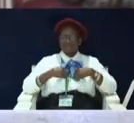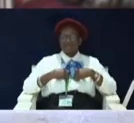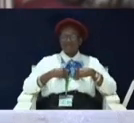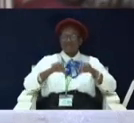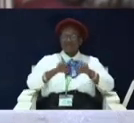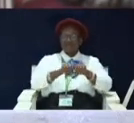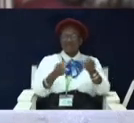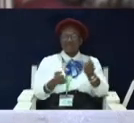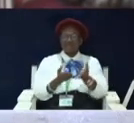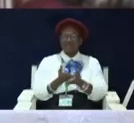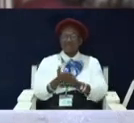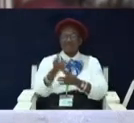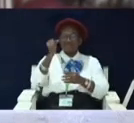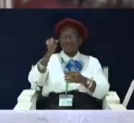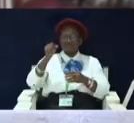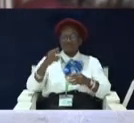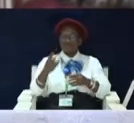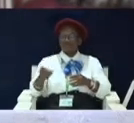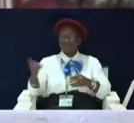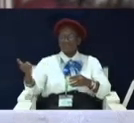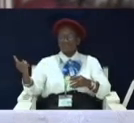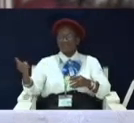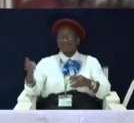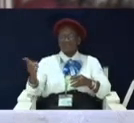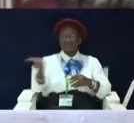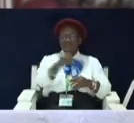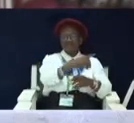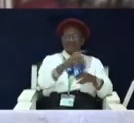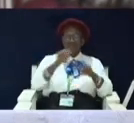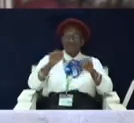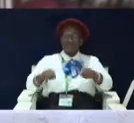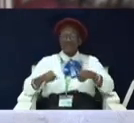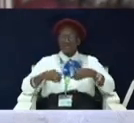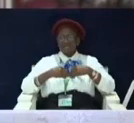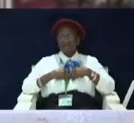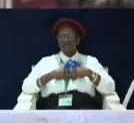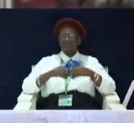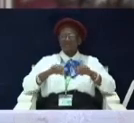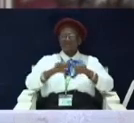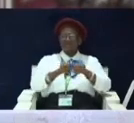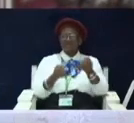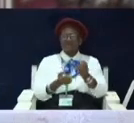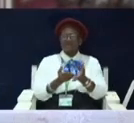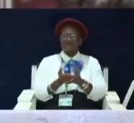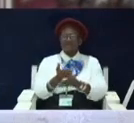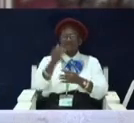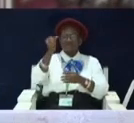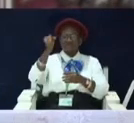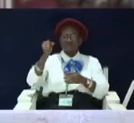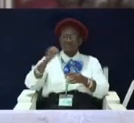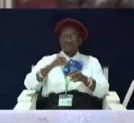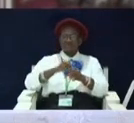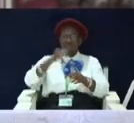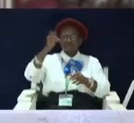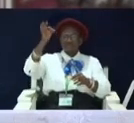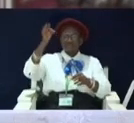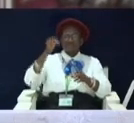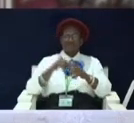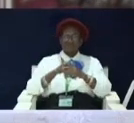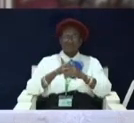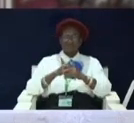material. You can have breakthroughs spiritual. All in